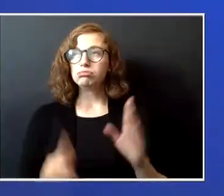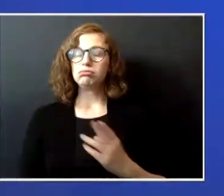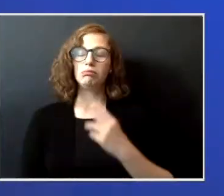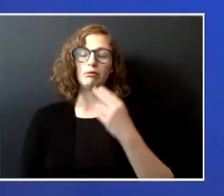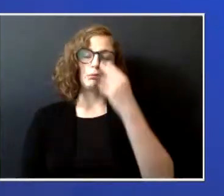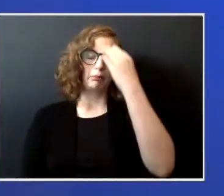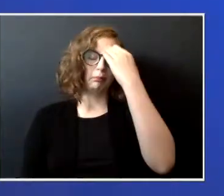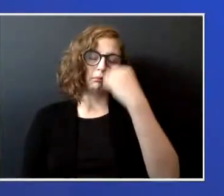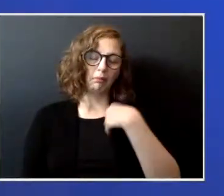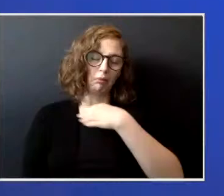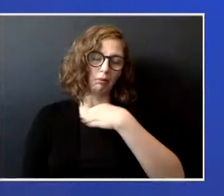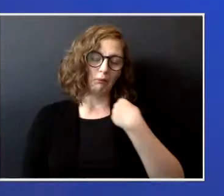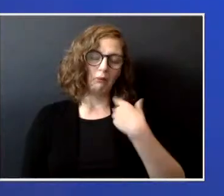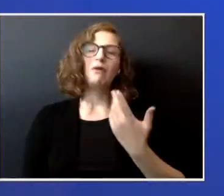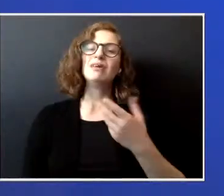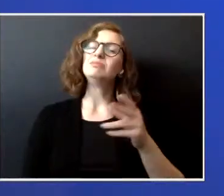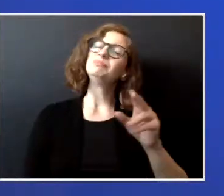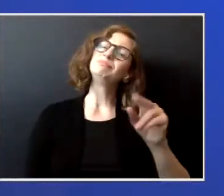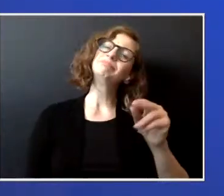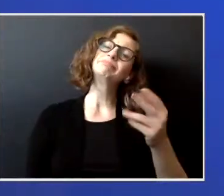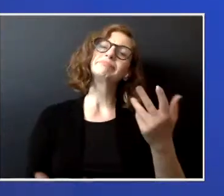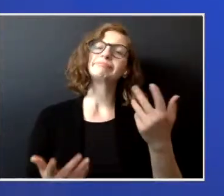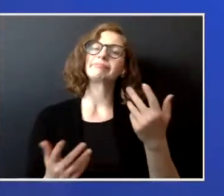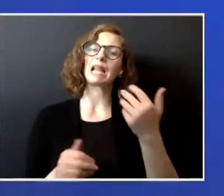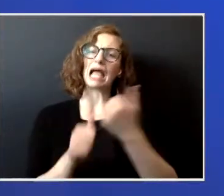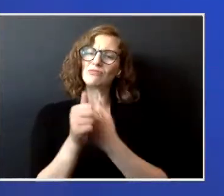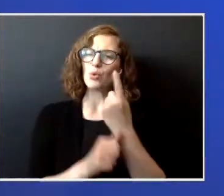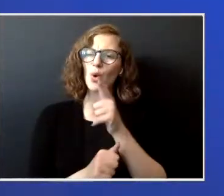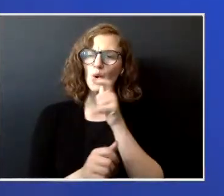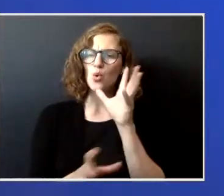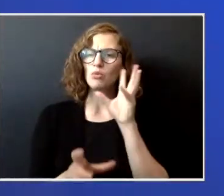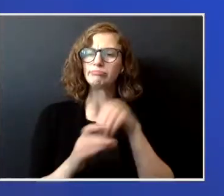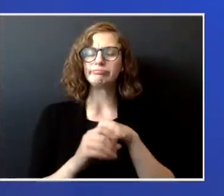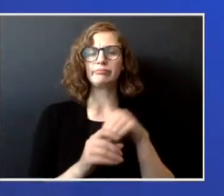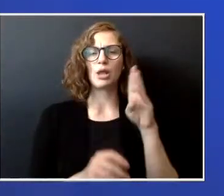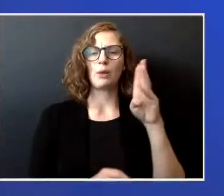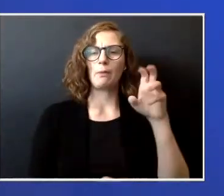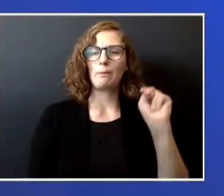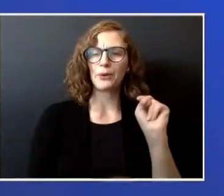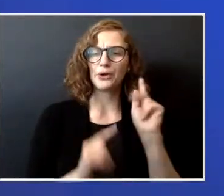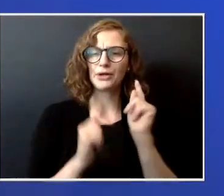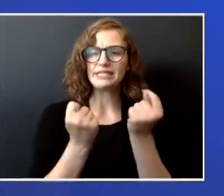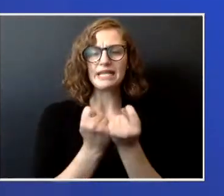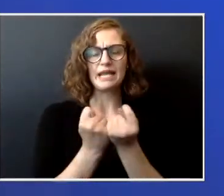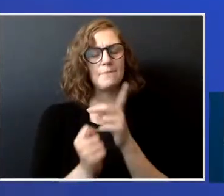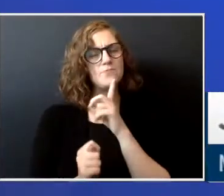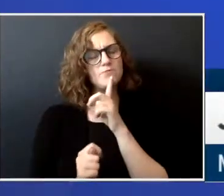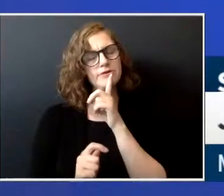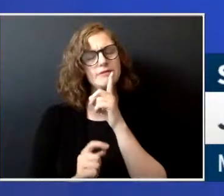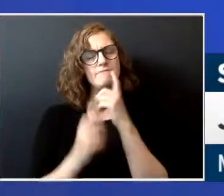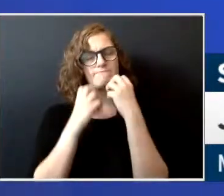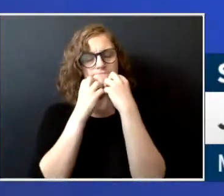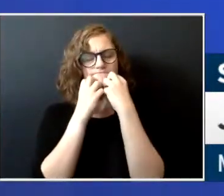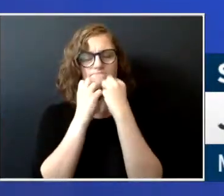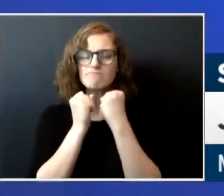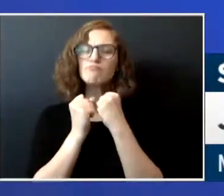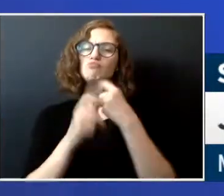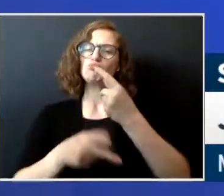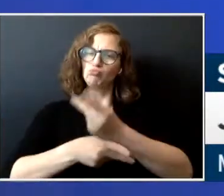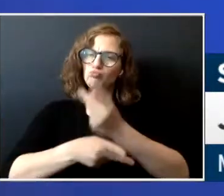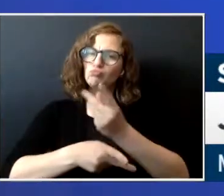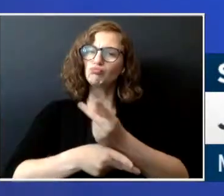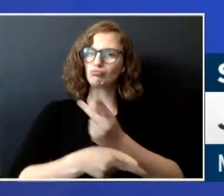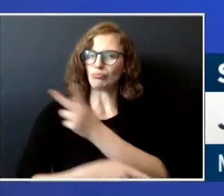it because everyone that's involved in the burn team is just so devoted to taking care of our burn injured patients. So I think there's a little bit of excitement, but there's a lot